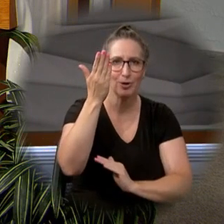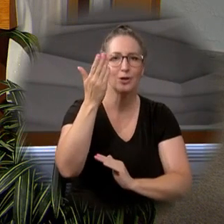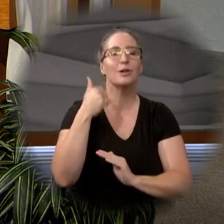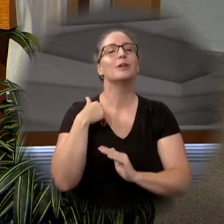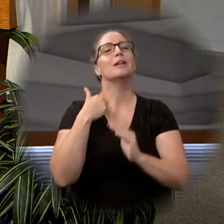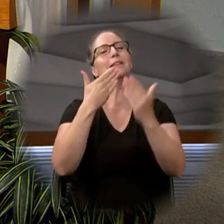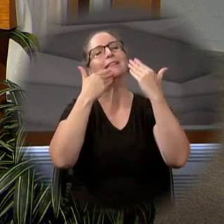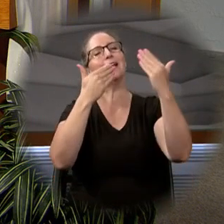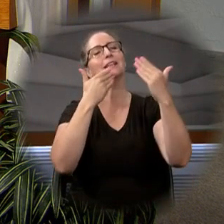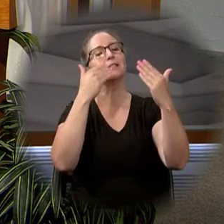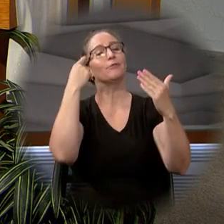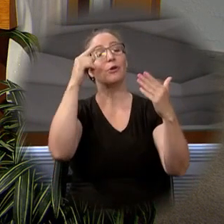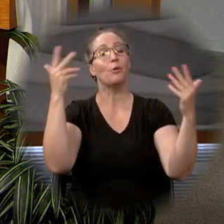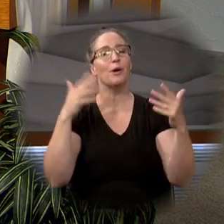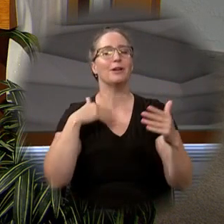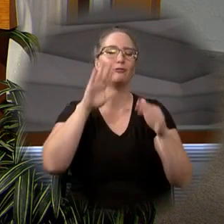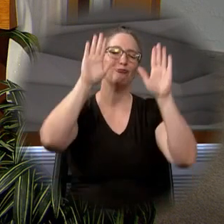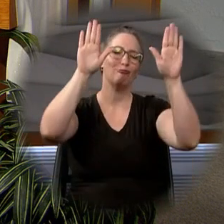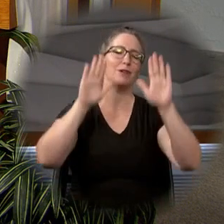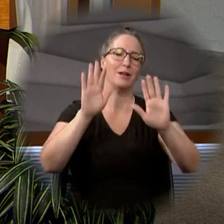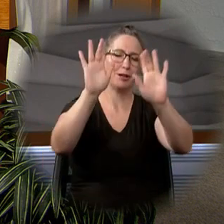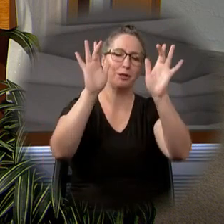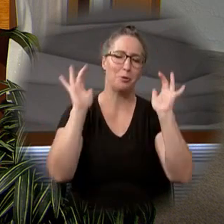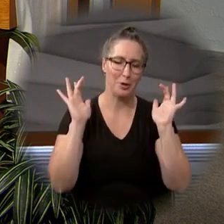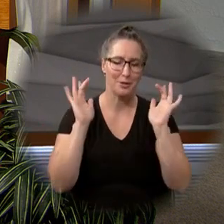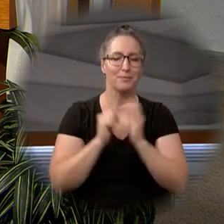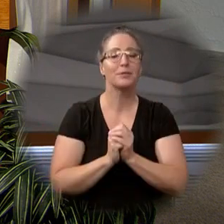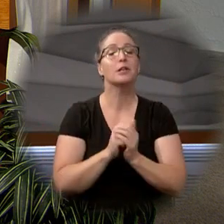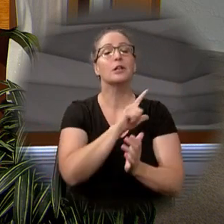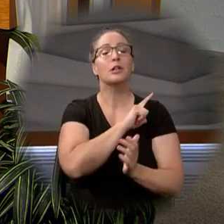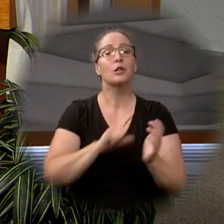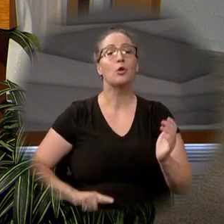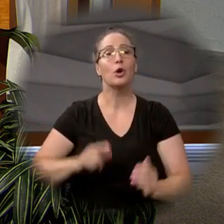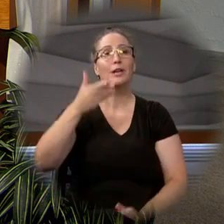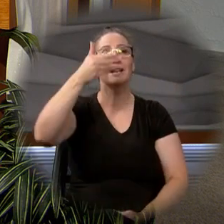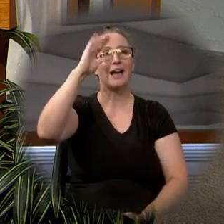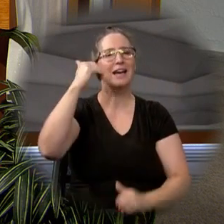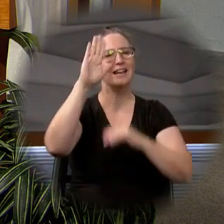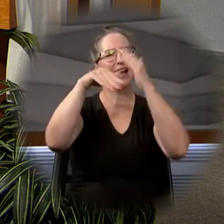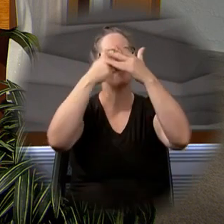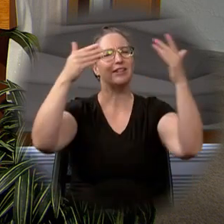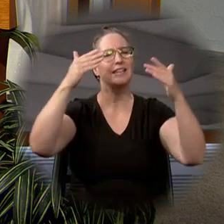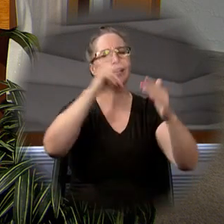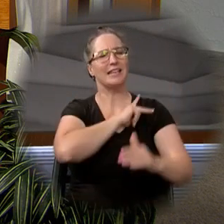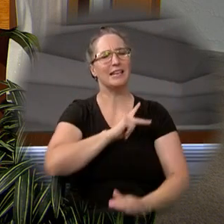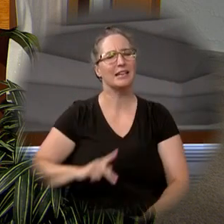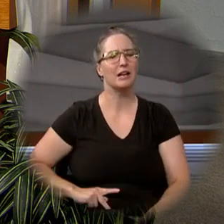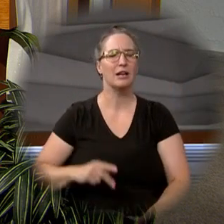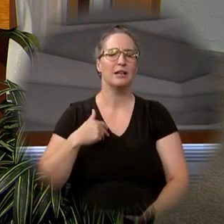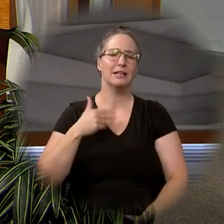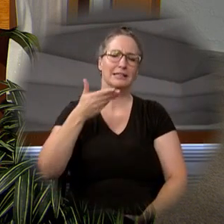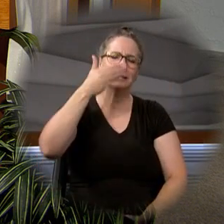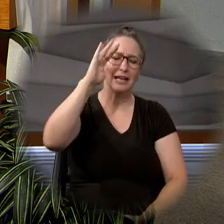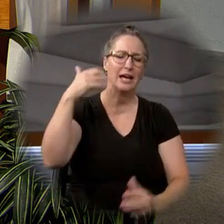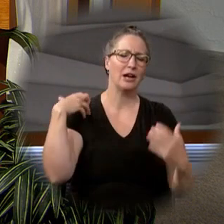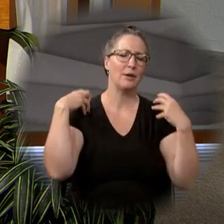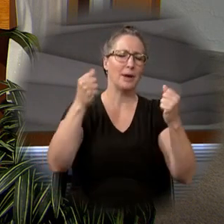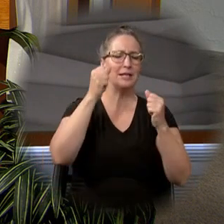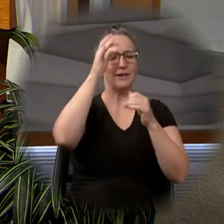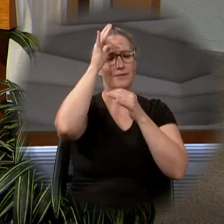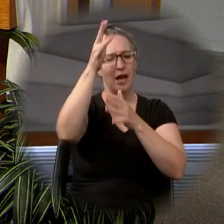you, we give you thanks for your great glory. Lord God, heavenly King, O God, Almighty